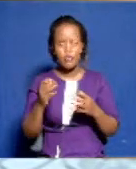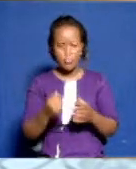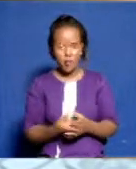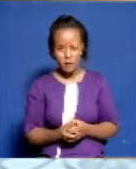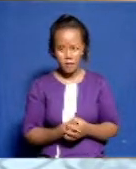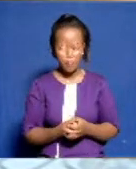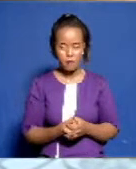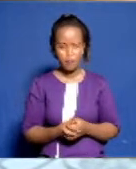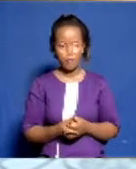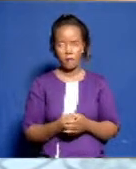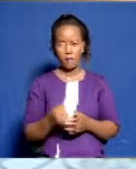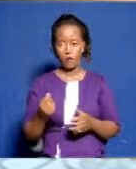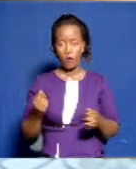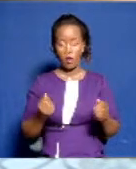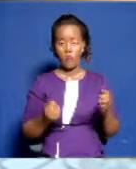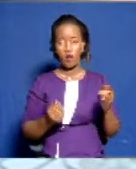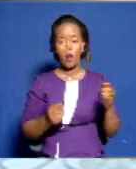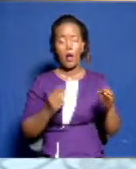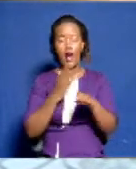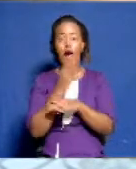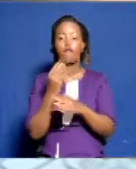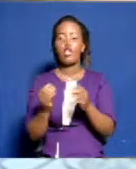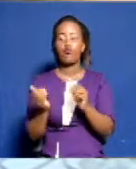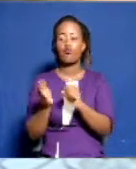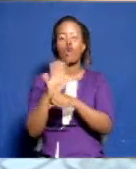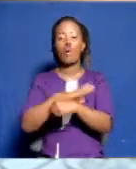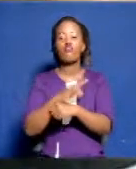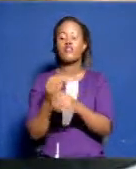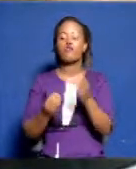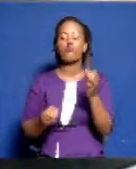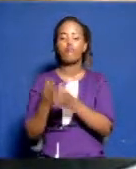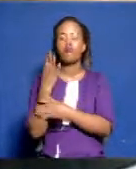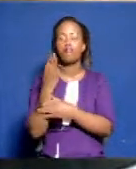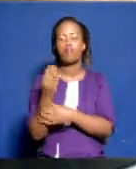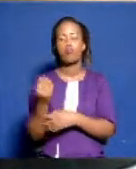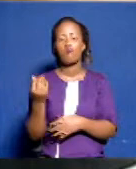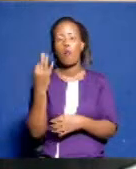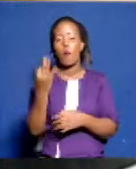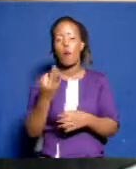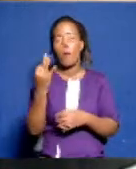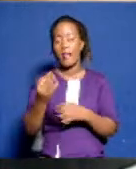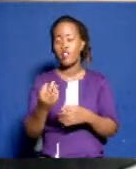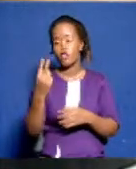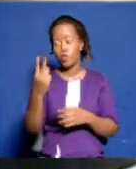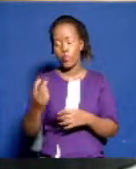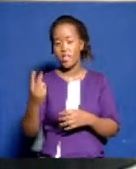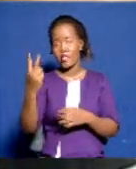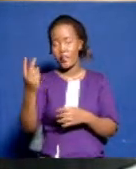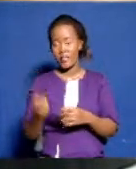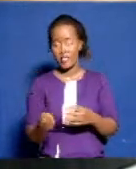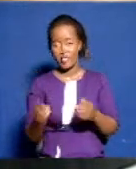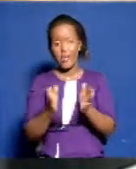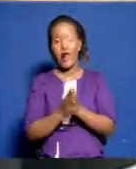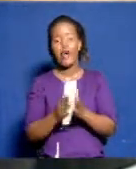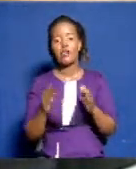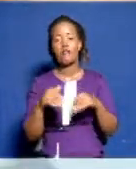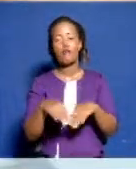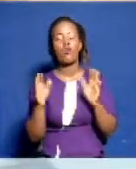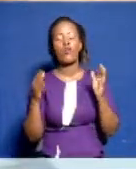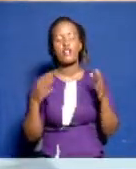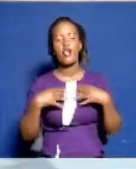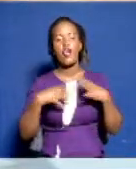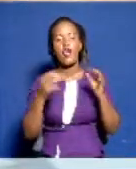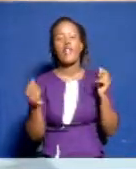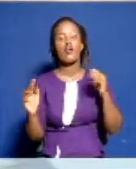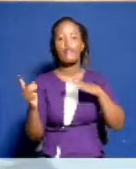Since the onset of the COVID-19 pandemic in March 2020 and the introduction of health protocols, the public service had